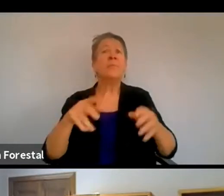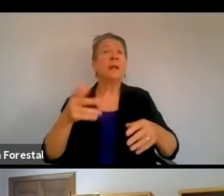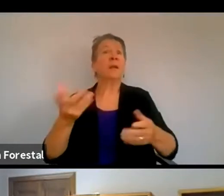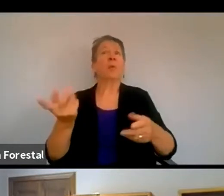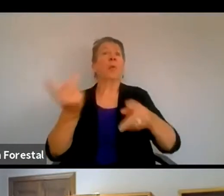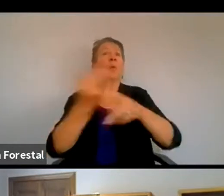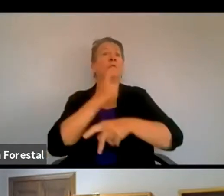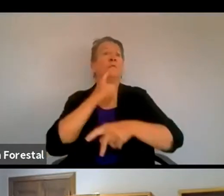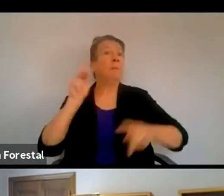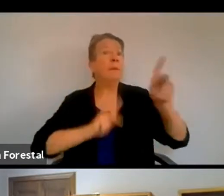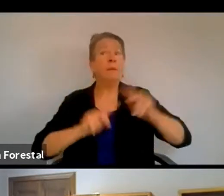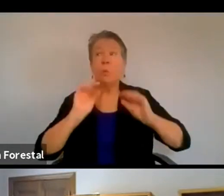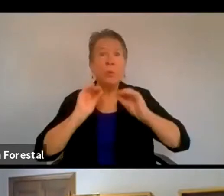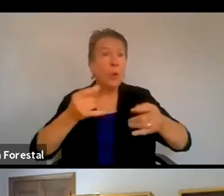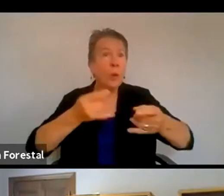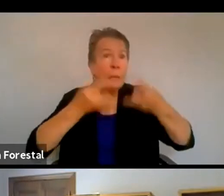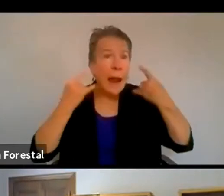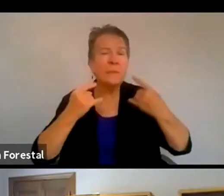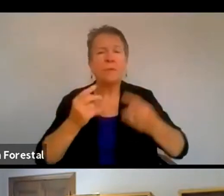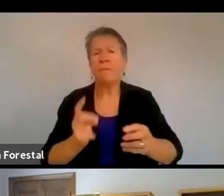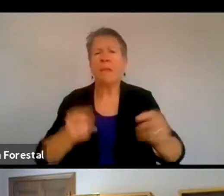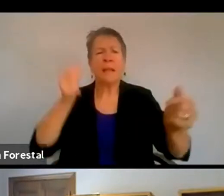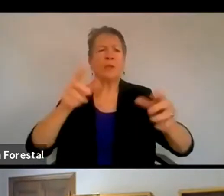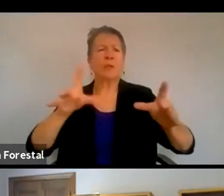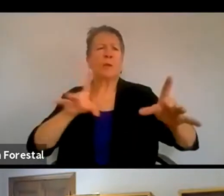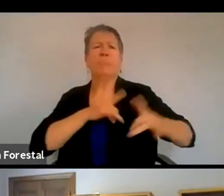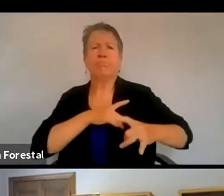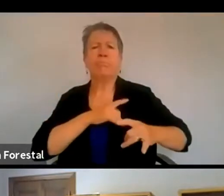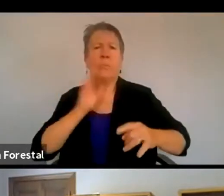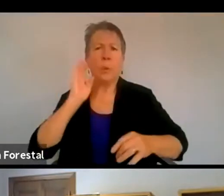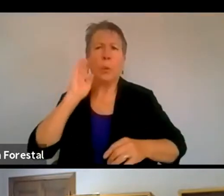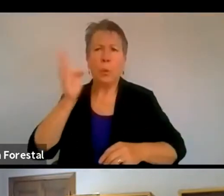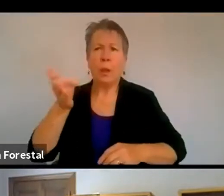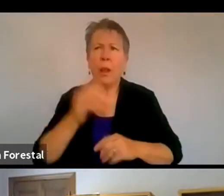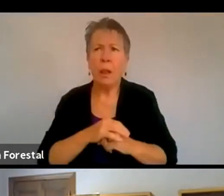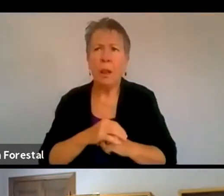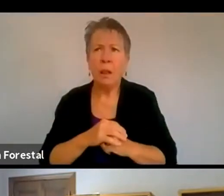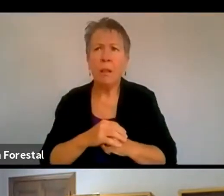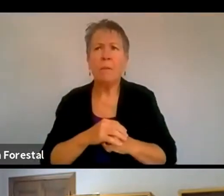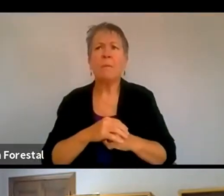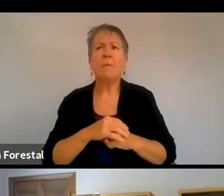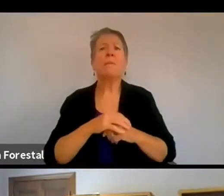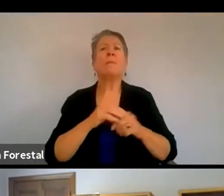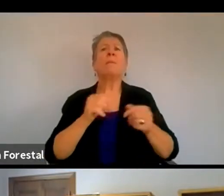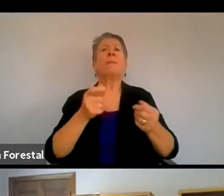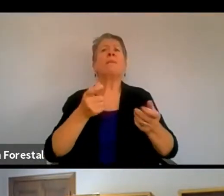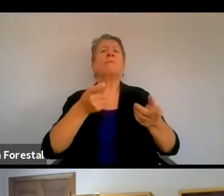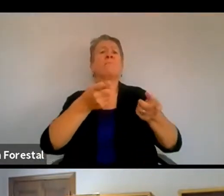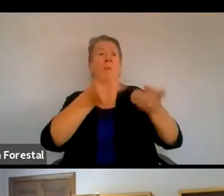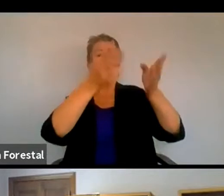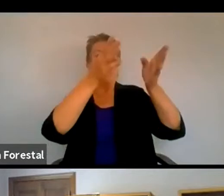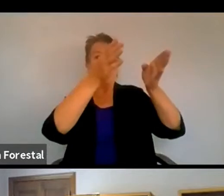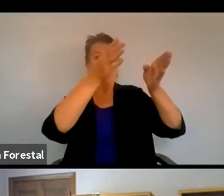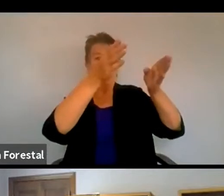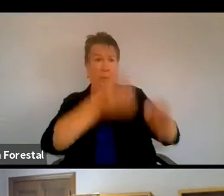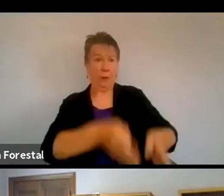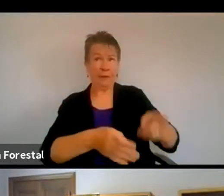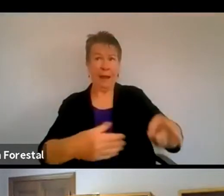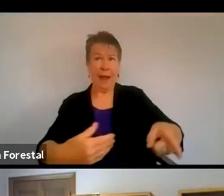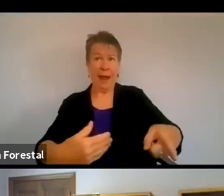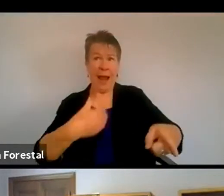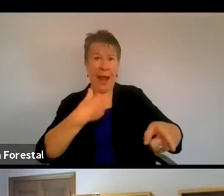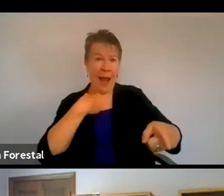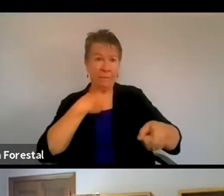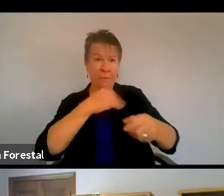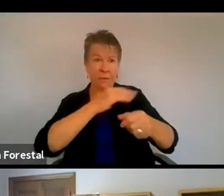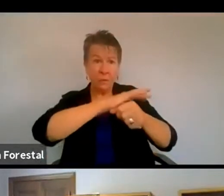factors, such as whether the infected person has symptoms, whether the infected person is likely to generate